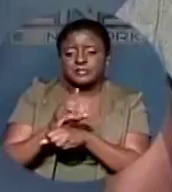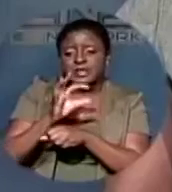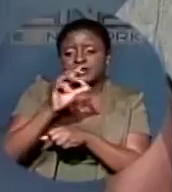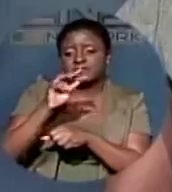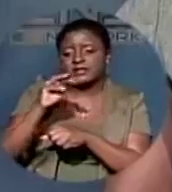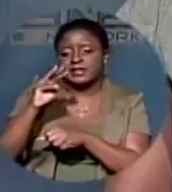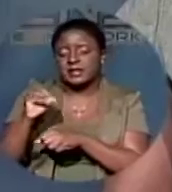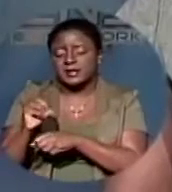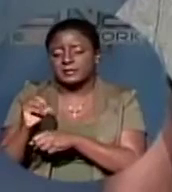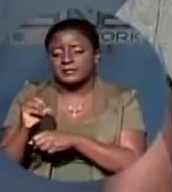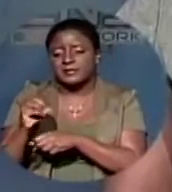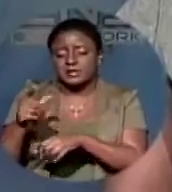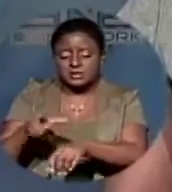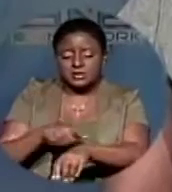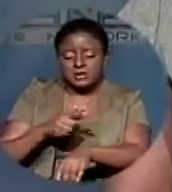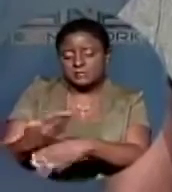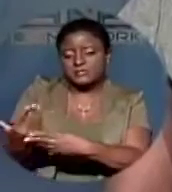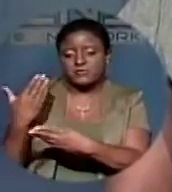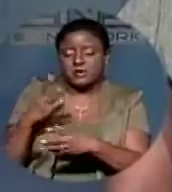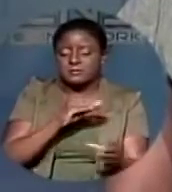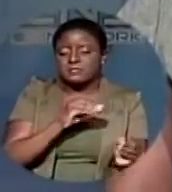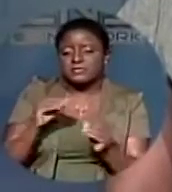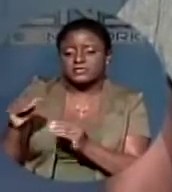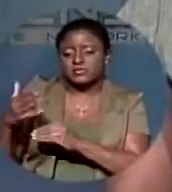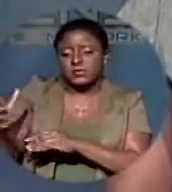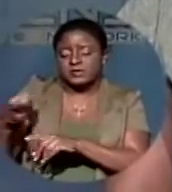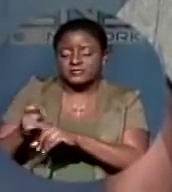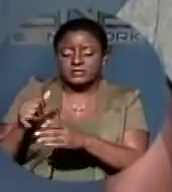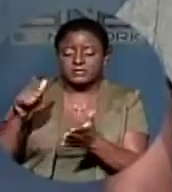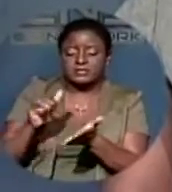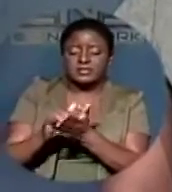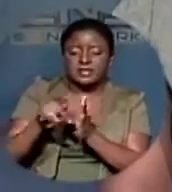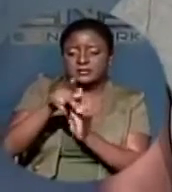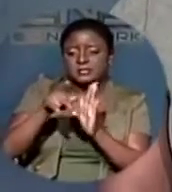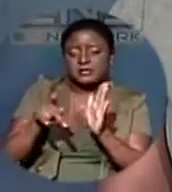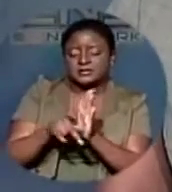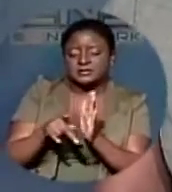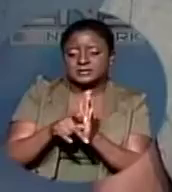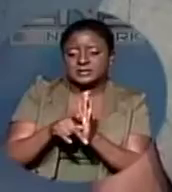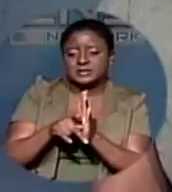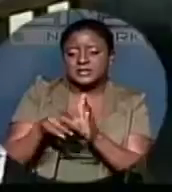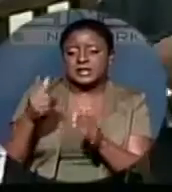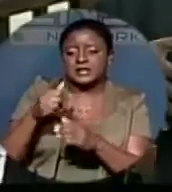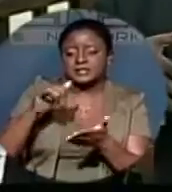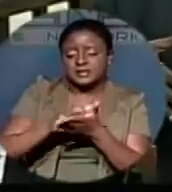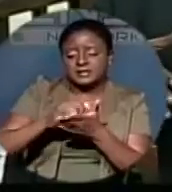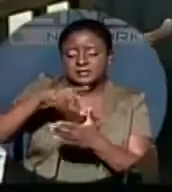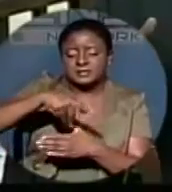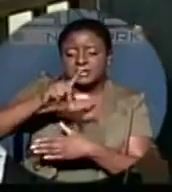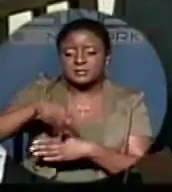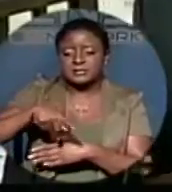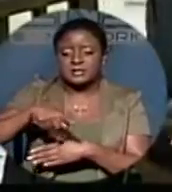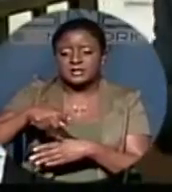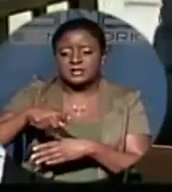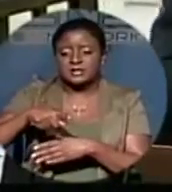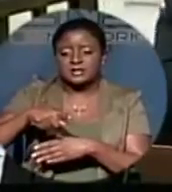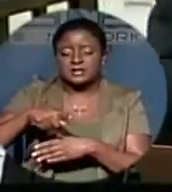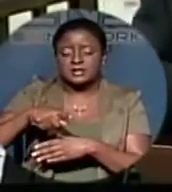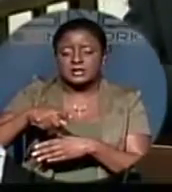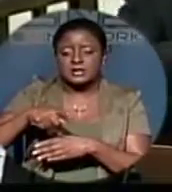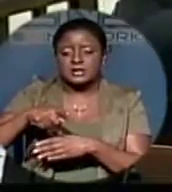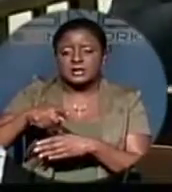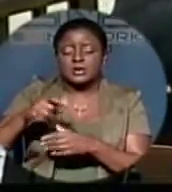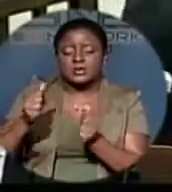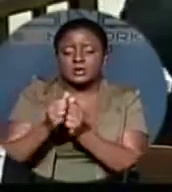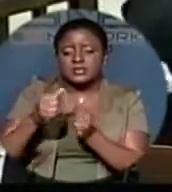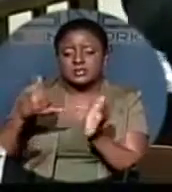that policy and the PLP, by way of the I Group agreement, was setting Bahamians back. After 10